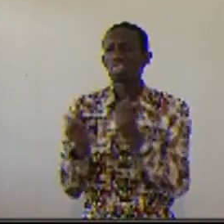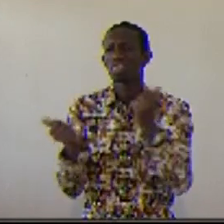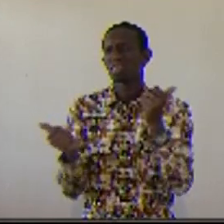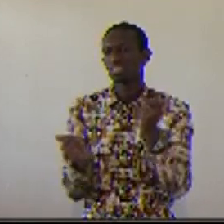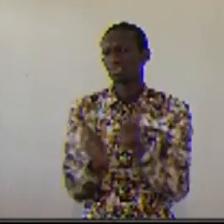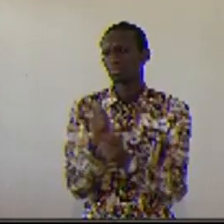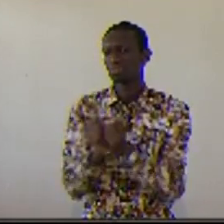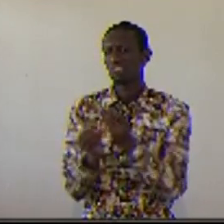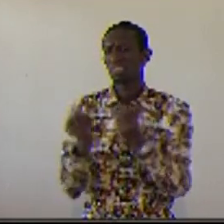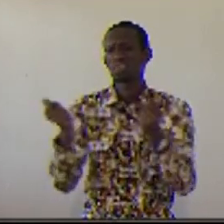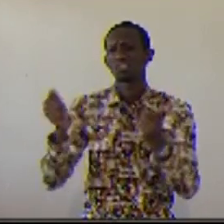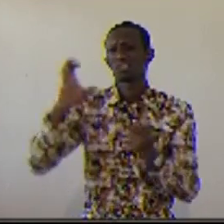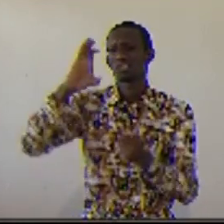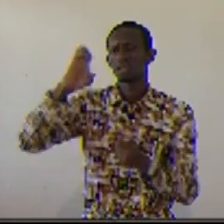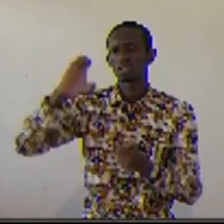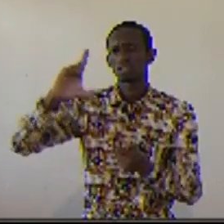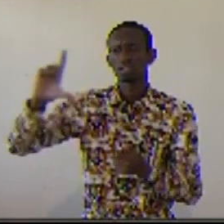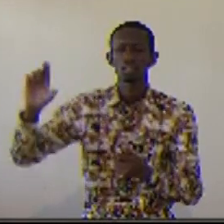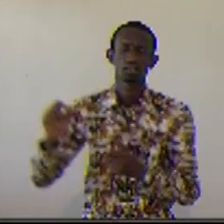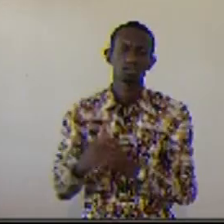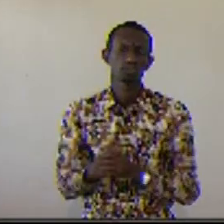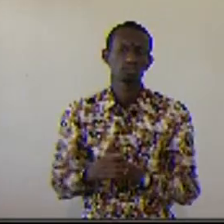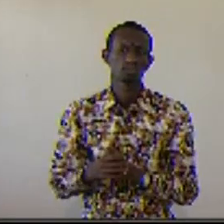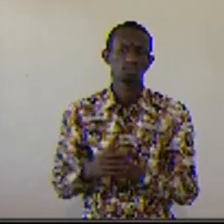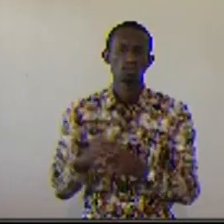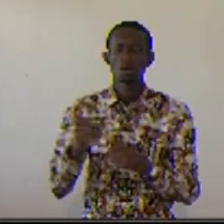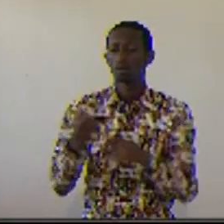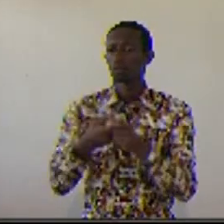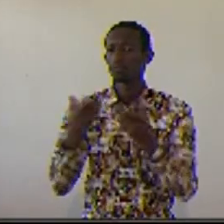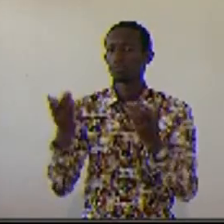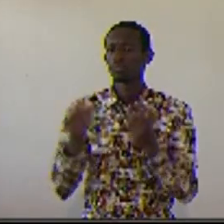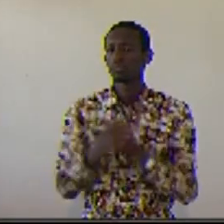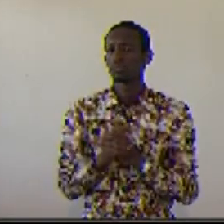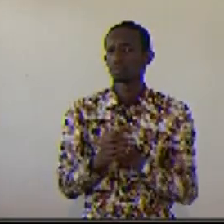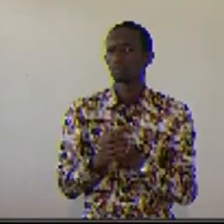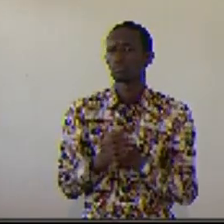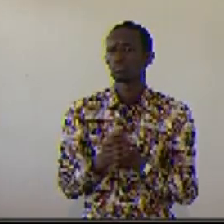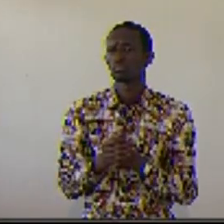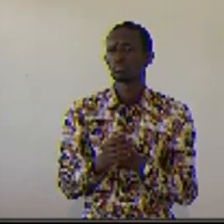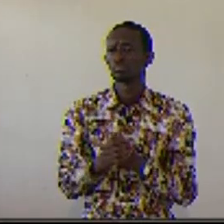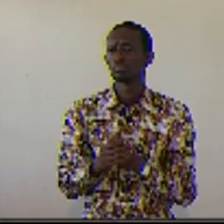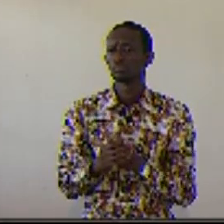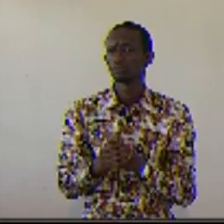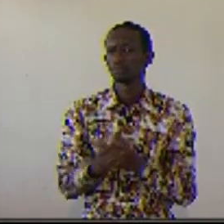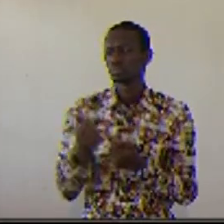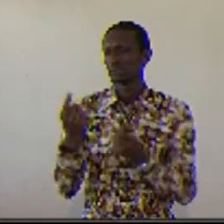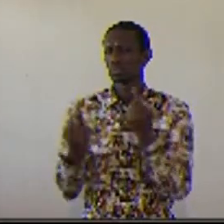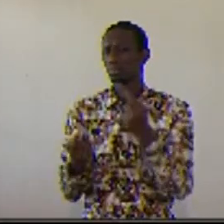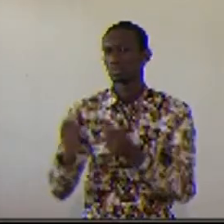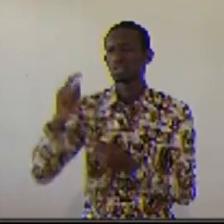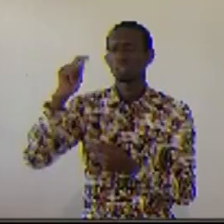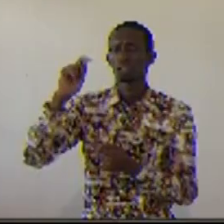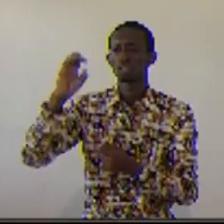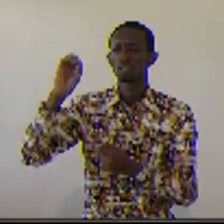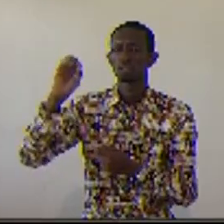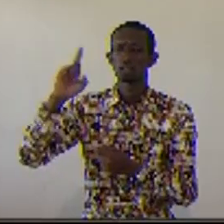radicals that are constantly being formed in the body. By what? By some other toxic substances as